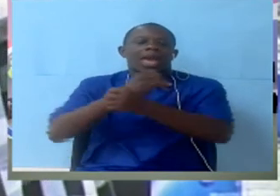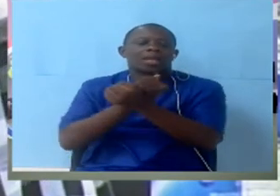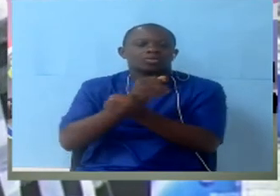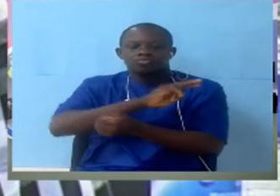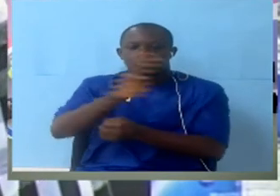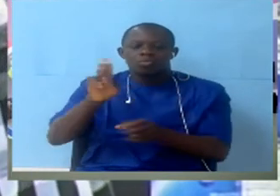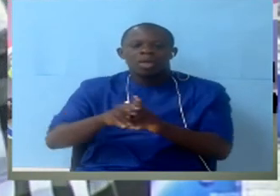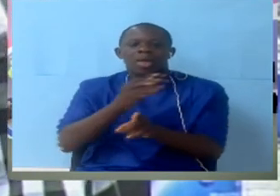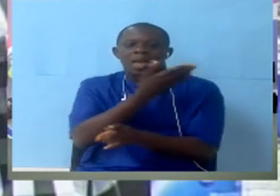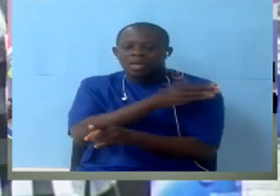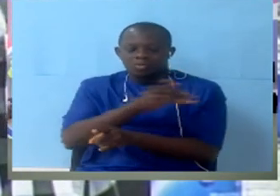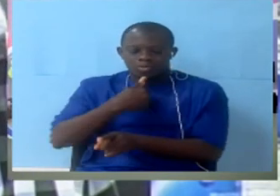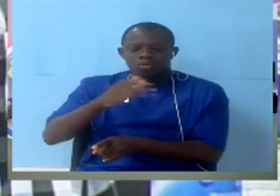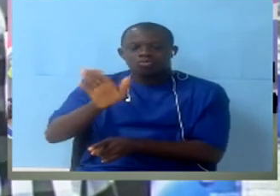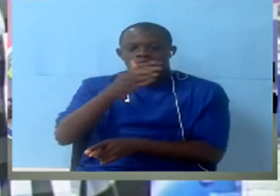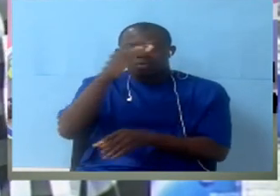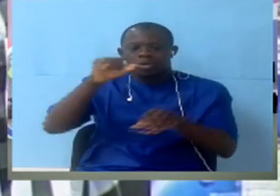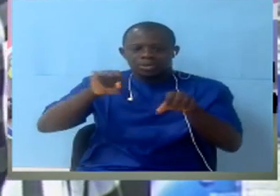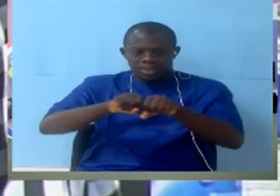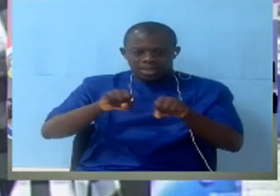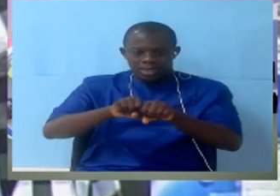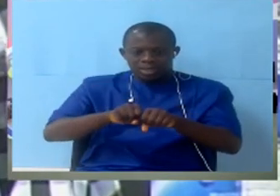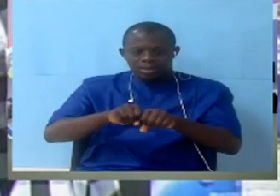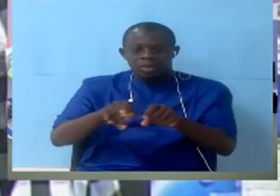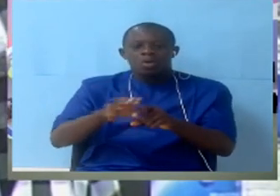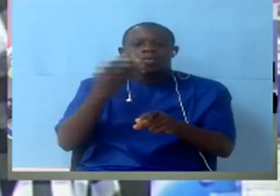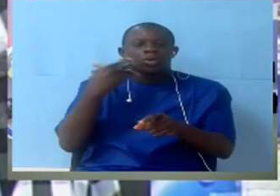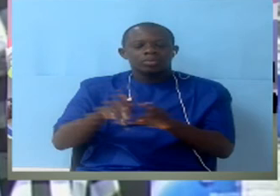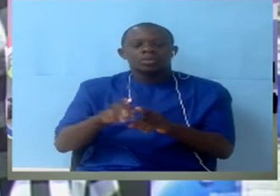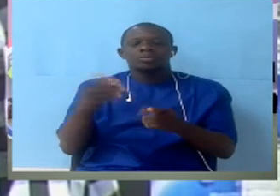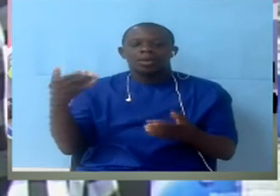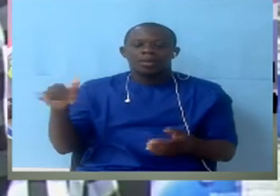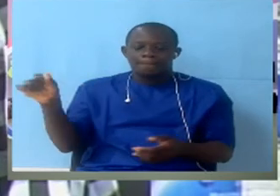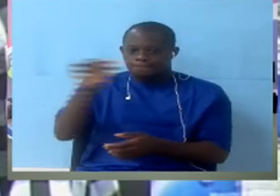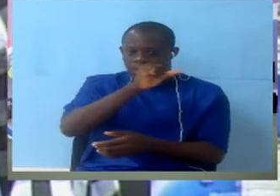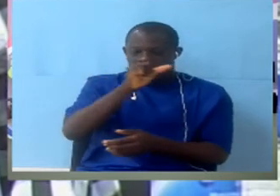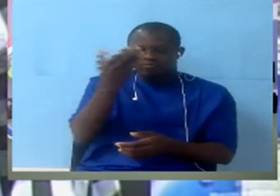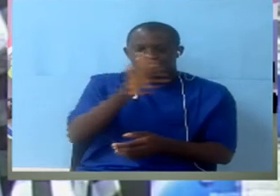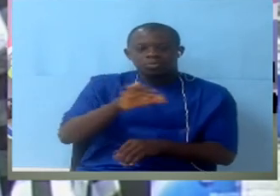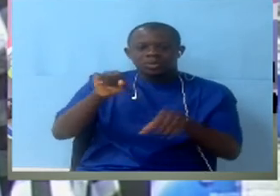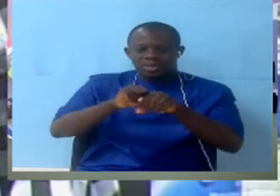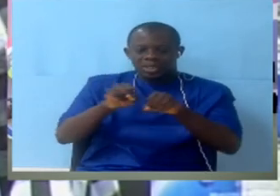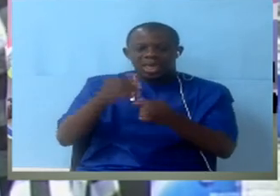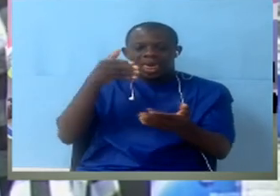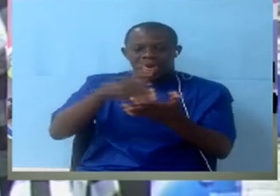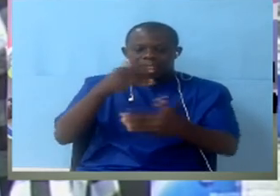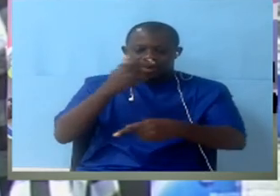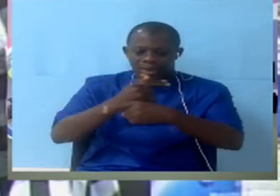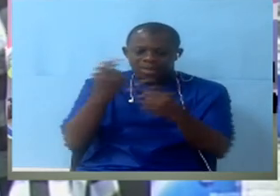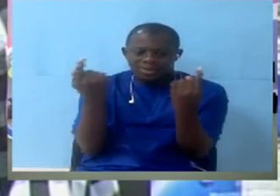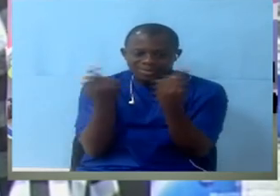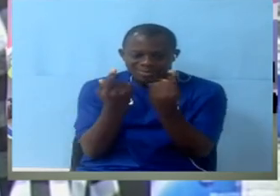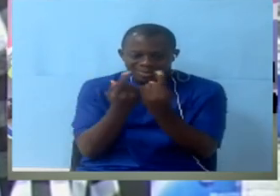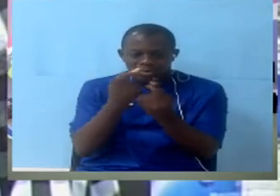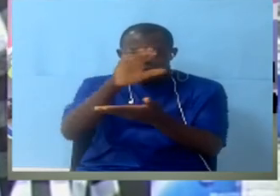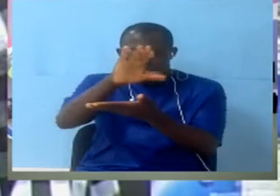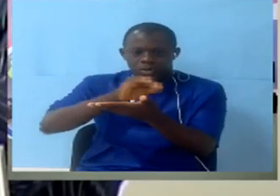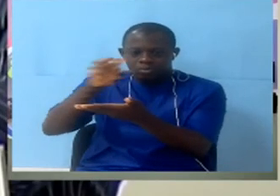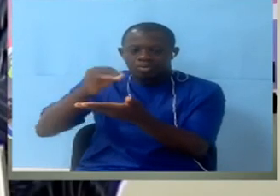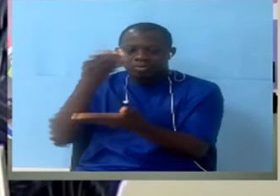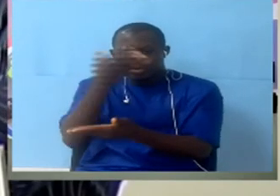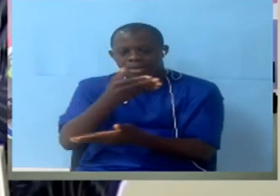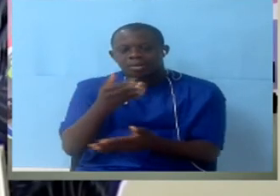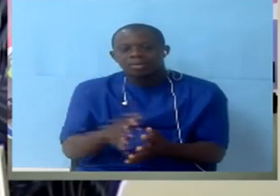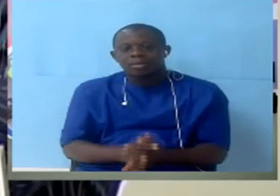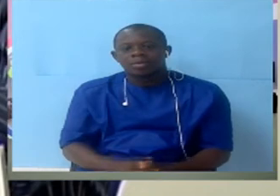going. They allowed me to go to Senegal. Kabinga sena nimba kaso kapa Senegal. When I was coming back from Senegal with the things I went to collect there. If we do not